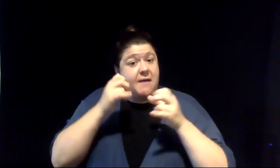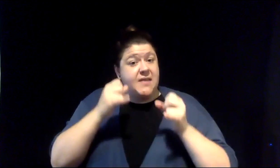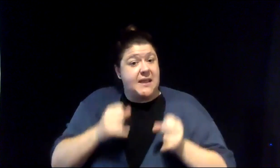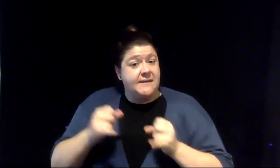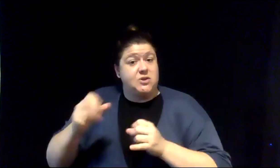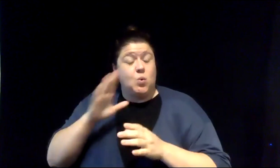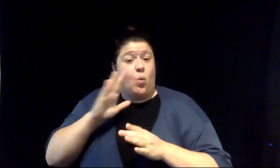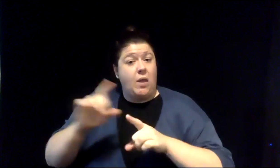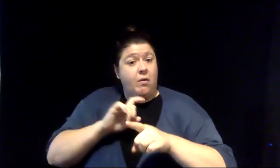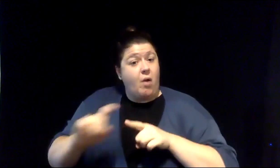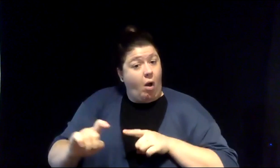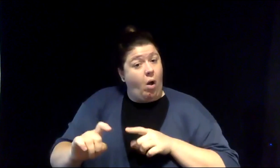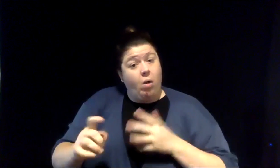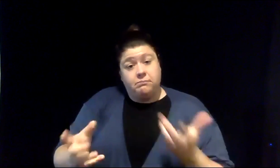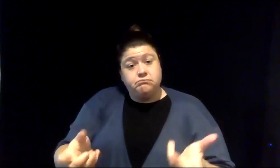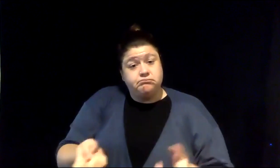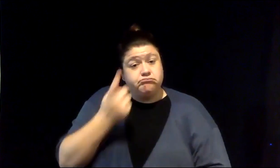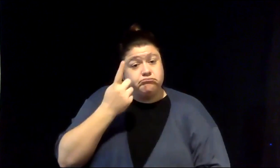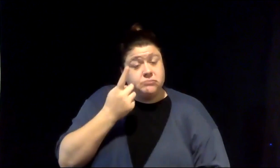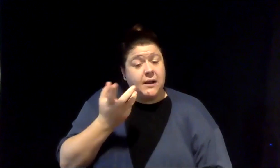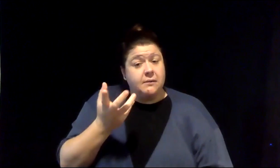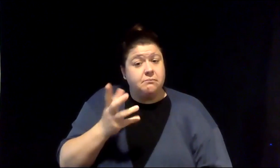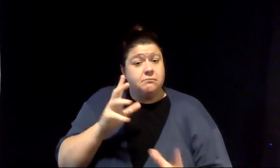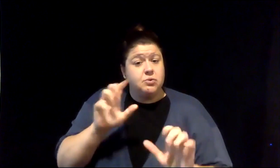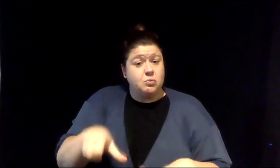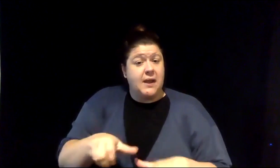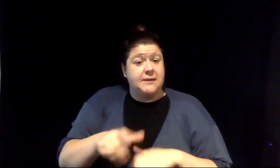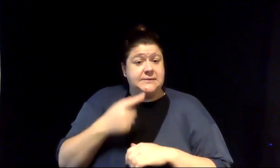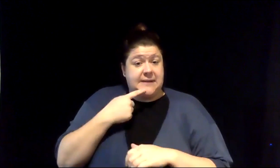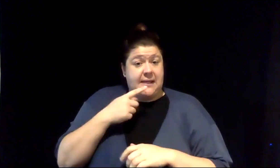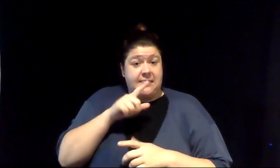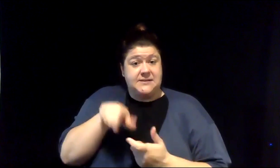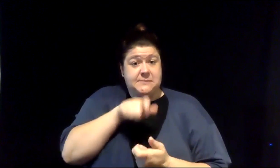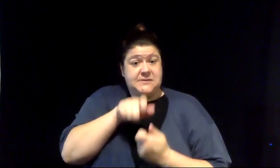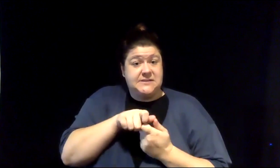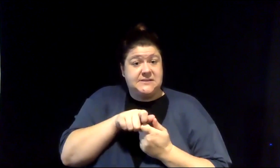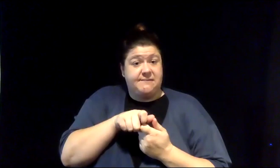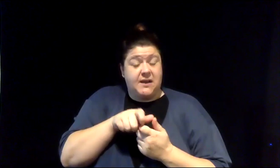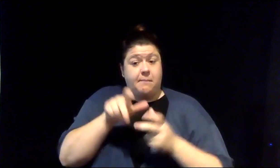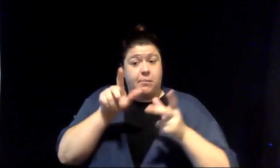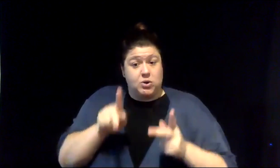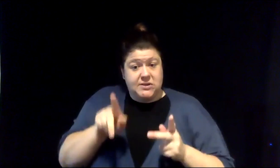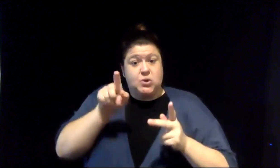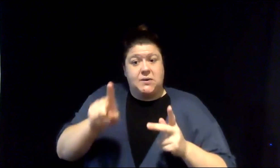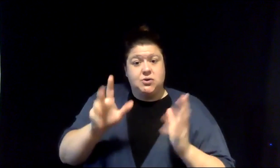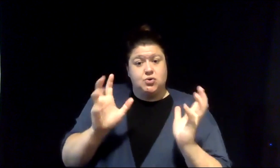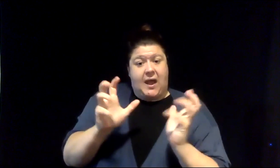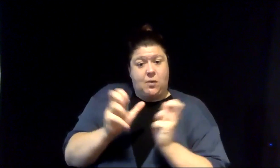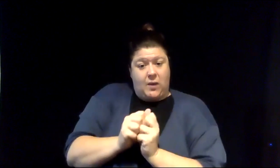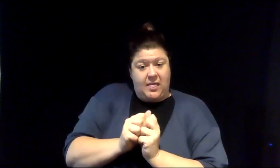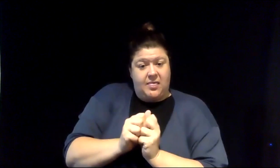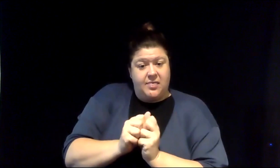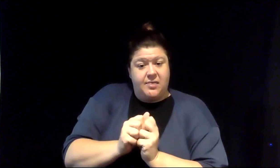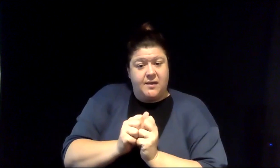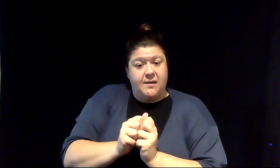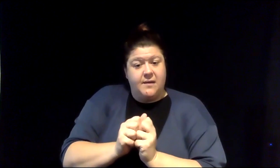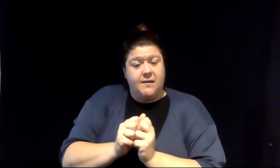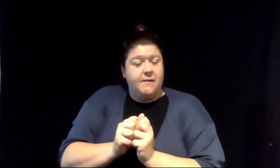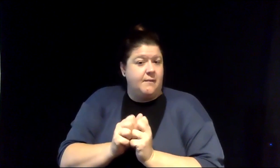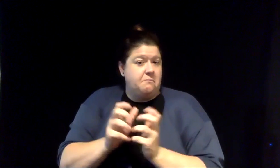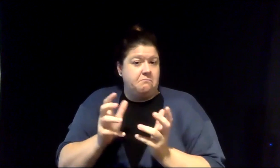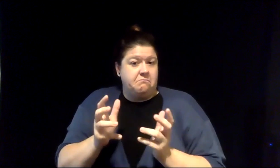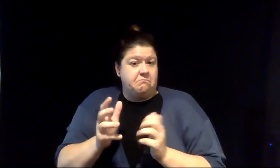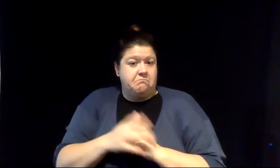then obviously that would mean, well, you need to speak with this particular individual. And it could be there